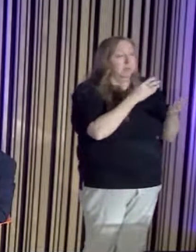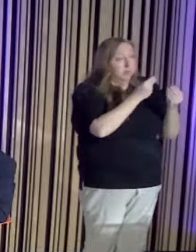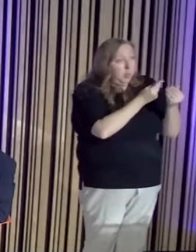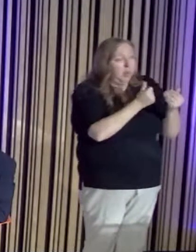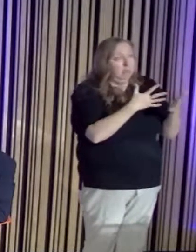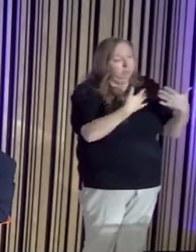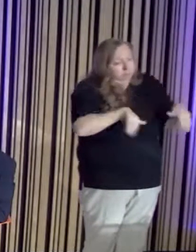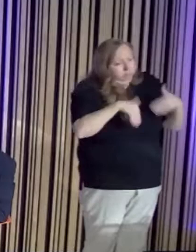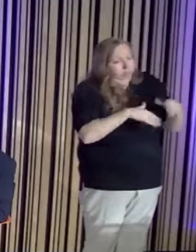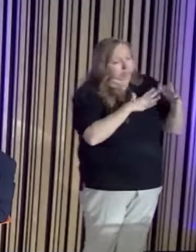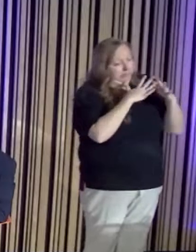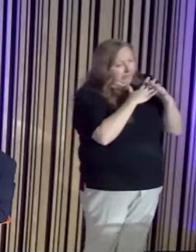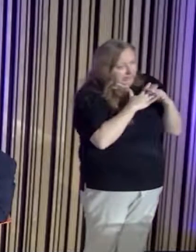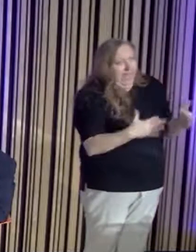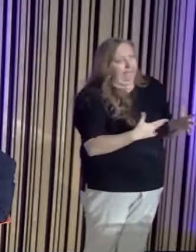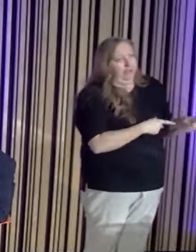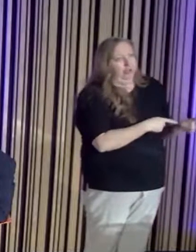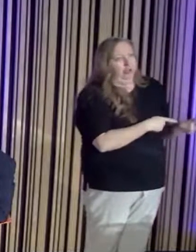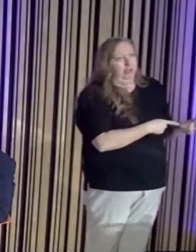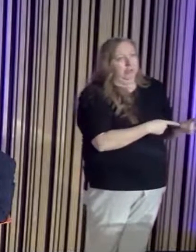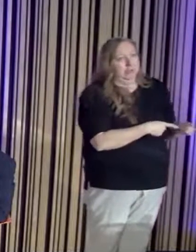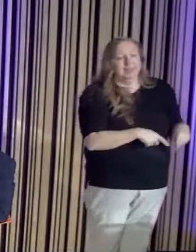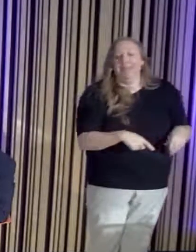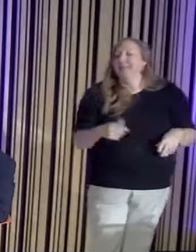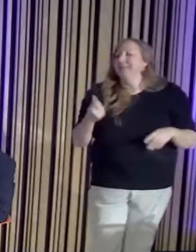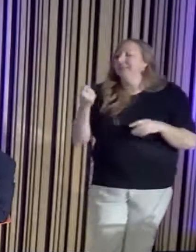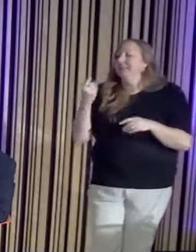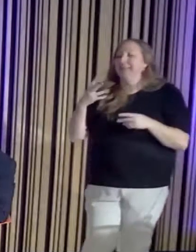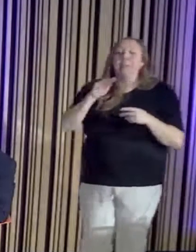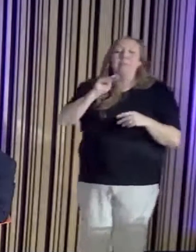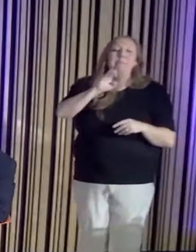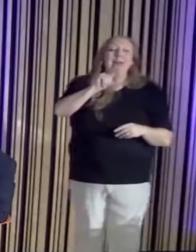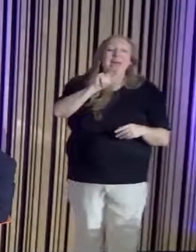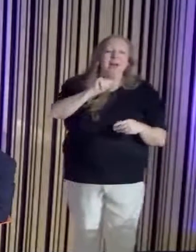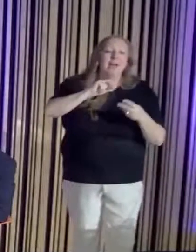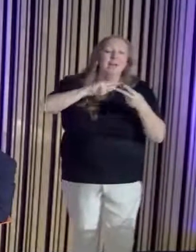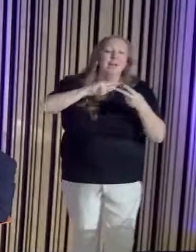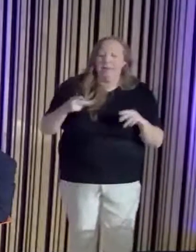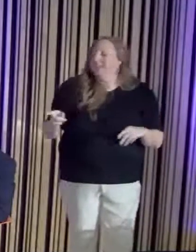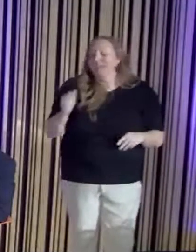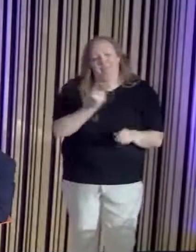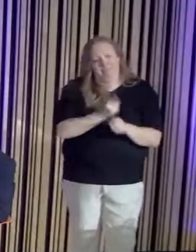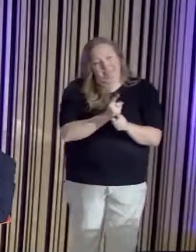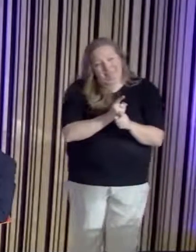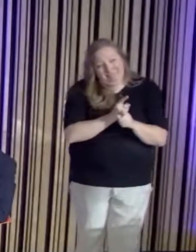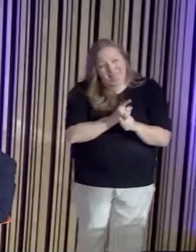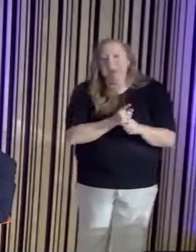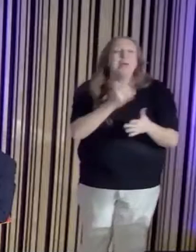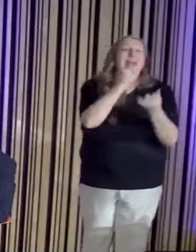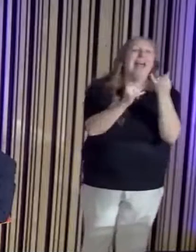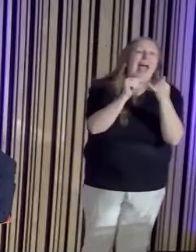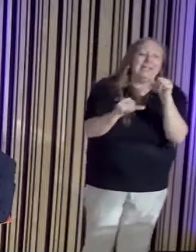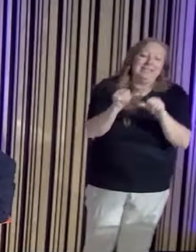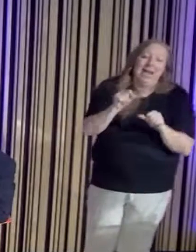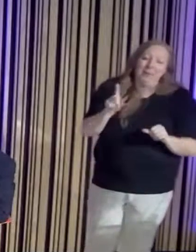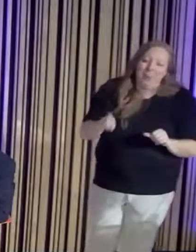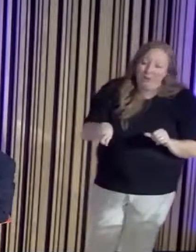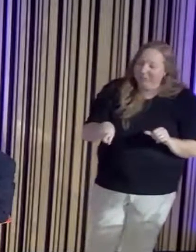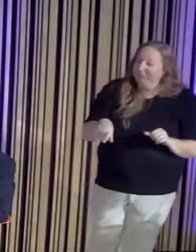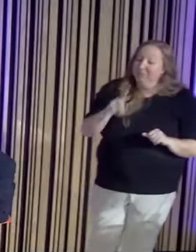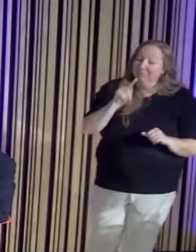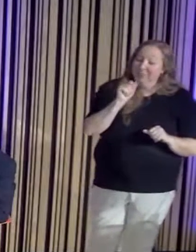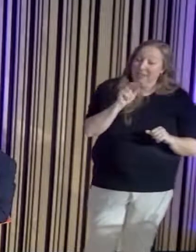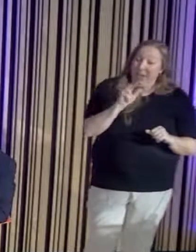don't. So metagenomics, right? So, yes, metagenomics. Can you just, so the last science question, just to, I mean, Tara